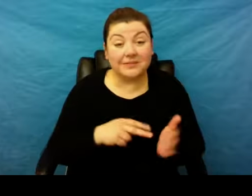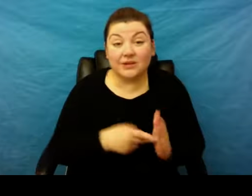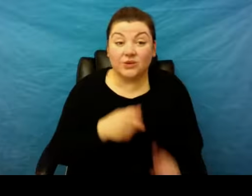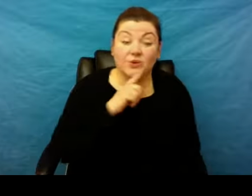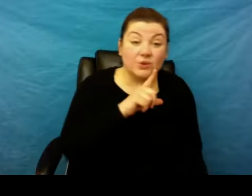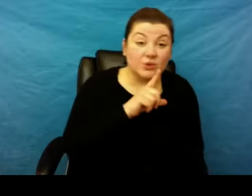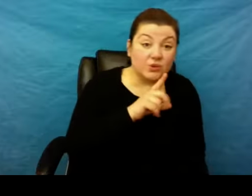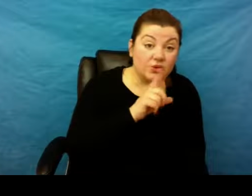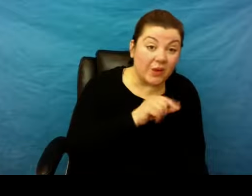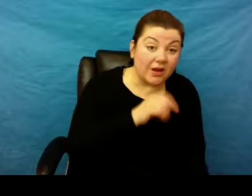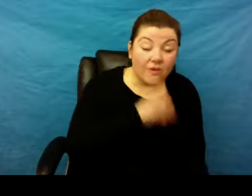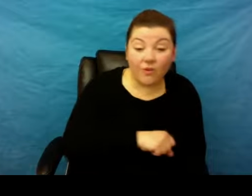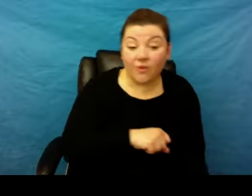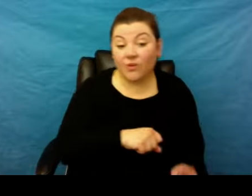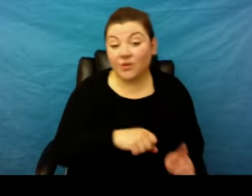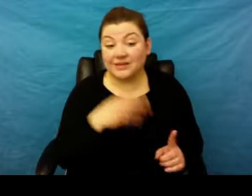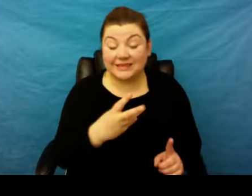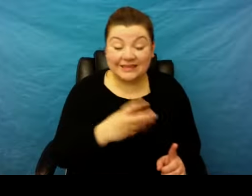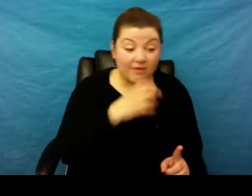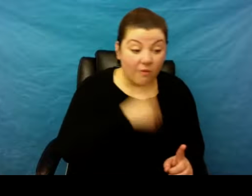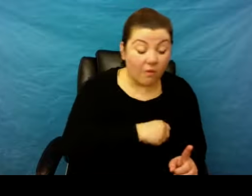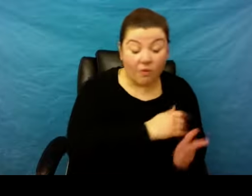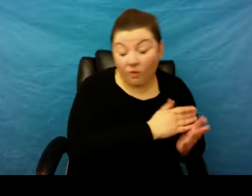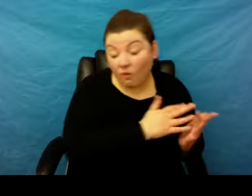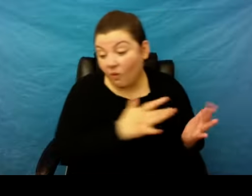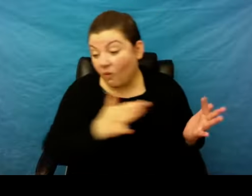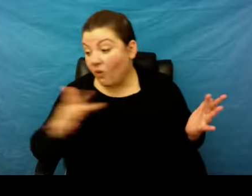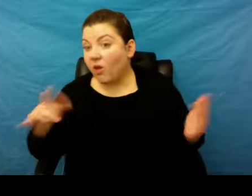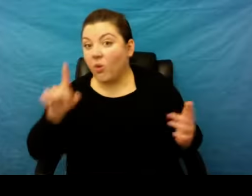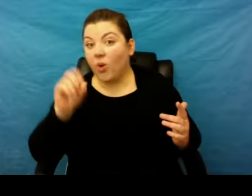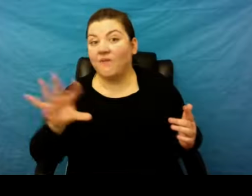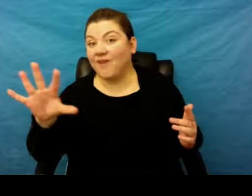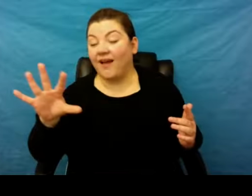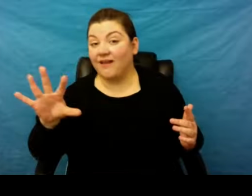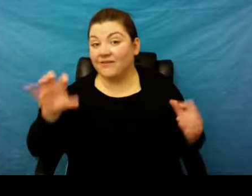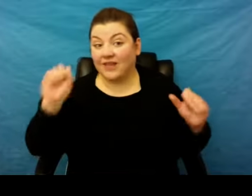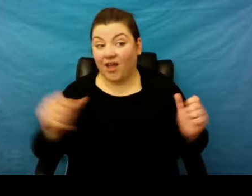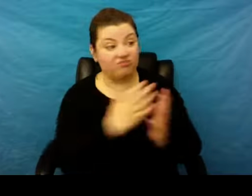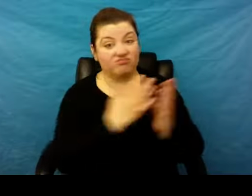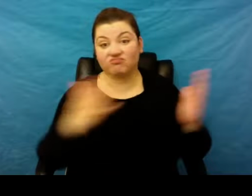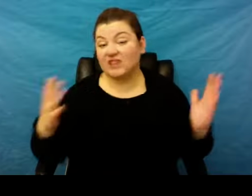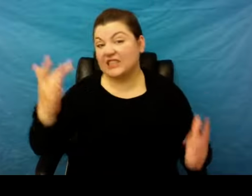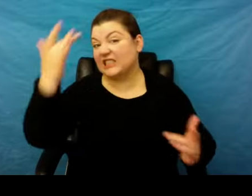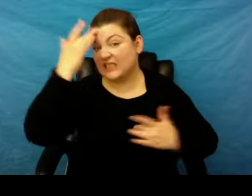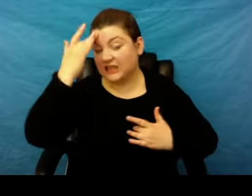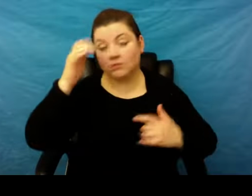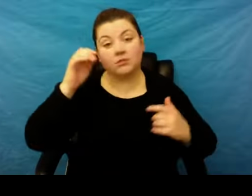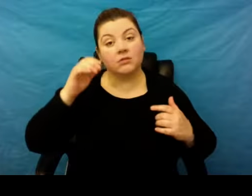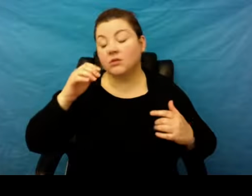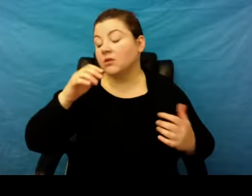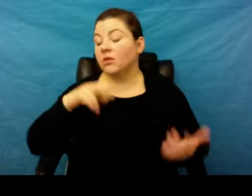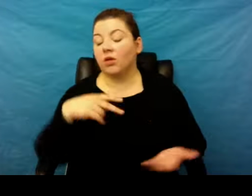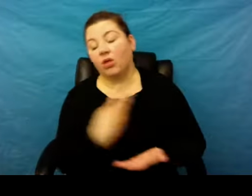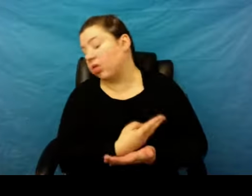old, maybe 16 years old, all the way up to age 105, and you can get sick and end up on mechanical ventilation,